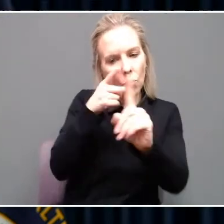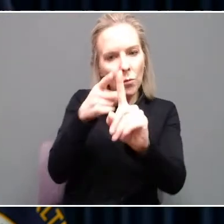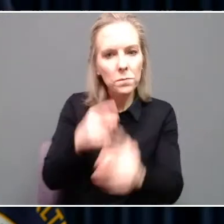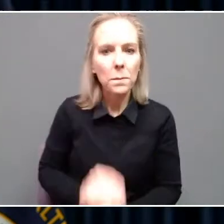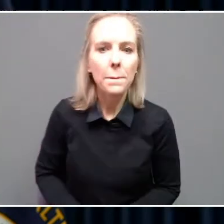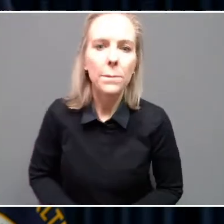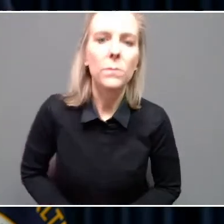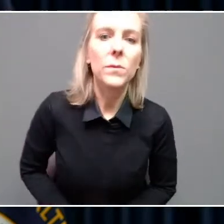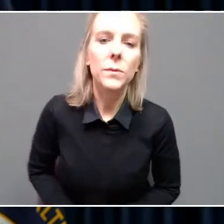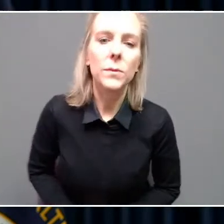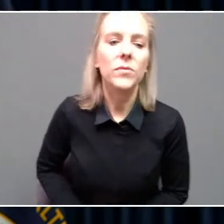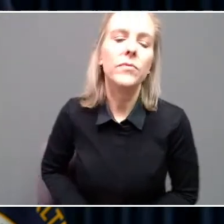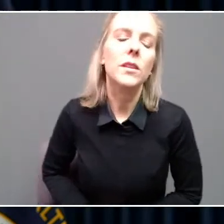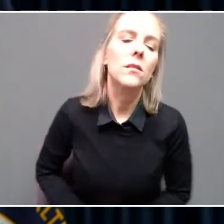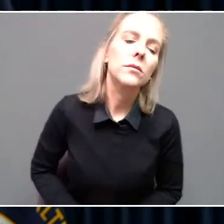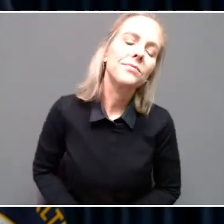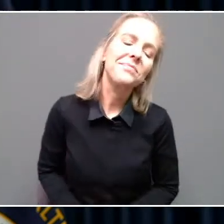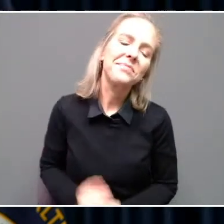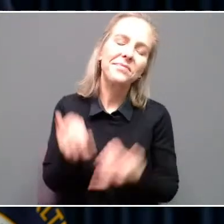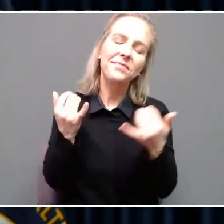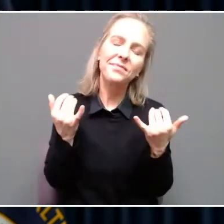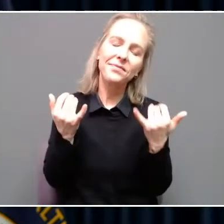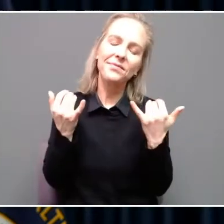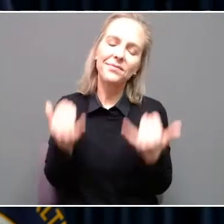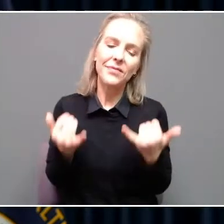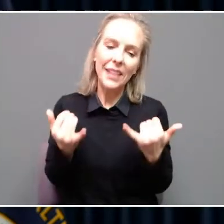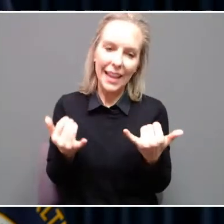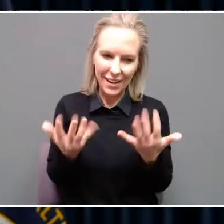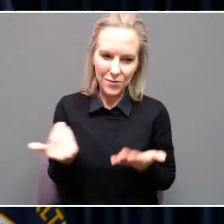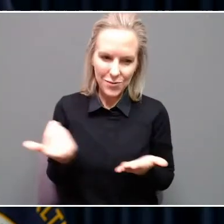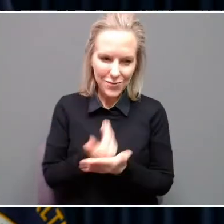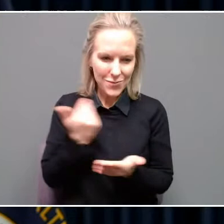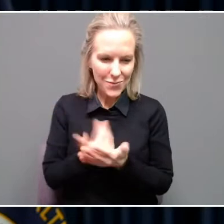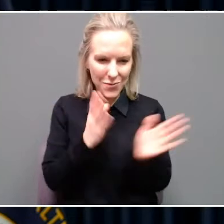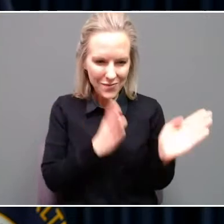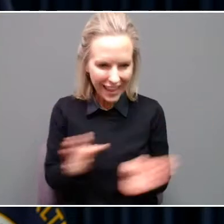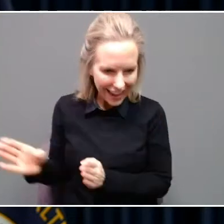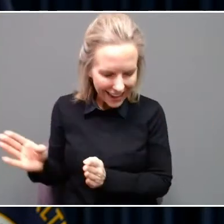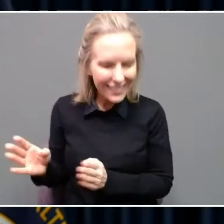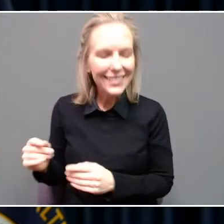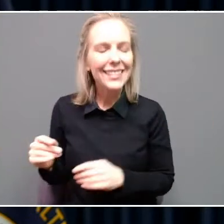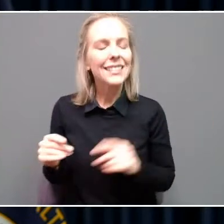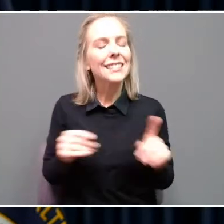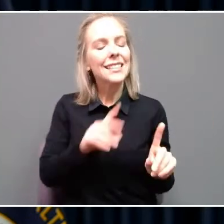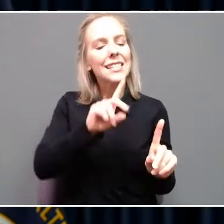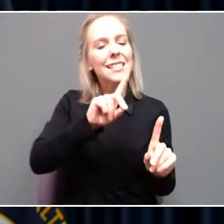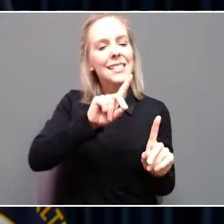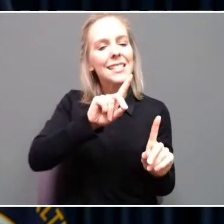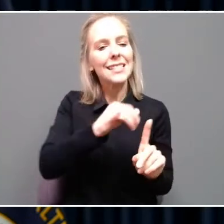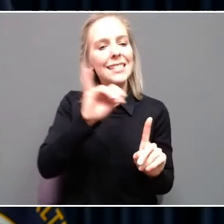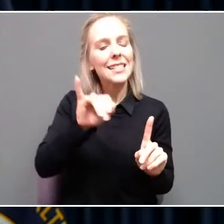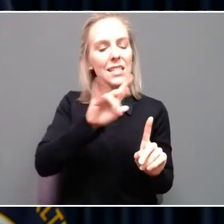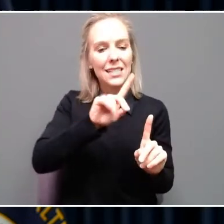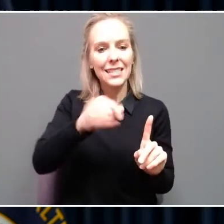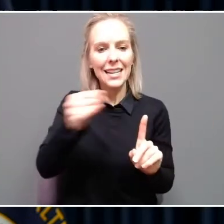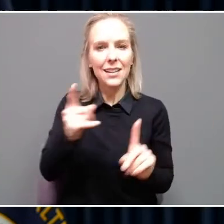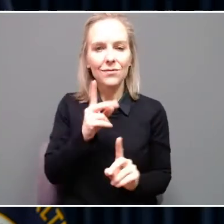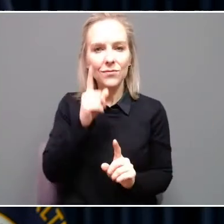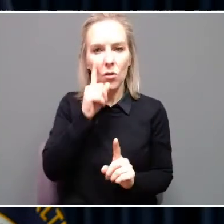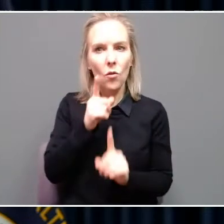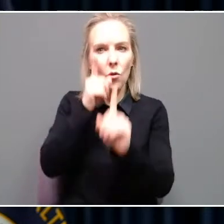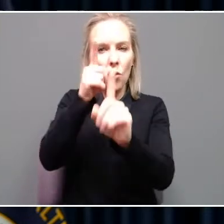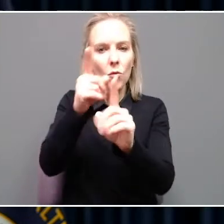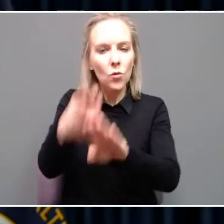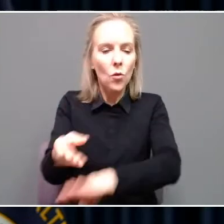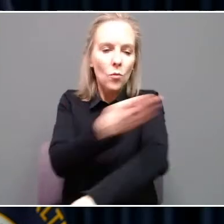So today, we're announcing some additional plans to move DJJ into the future and to improve juvenile